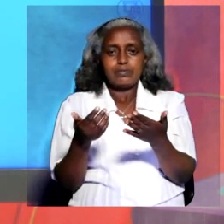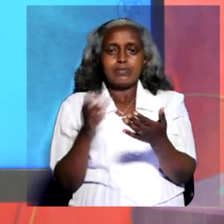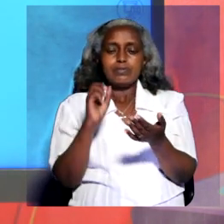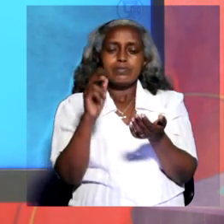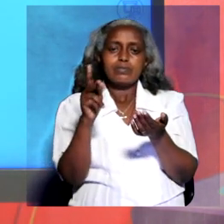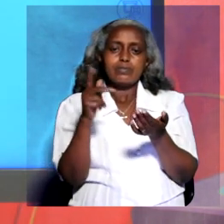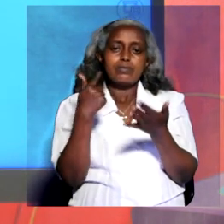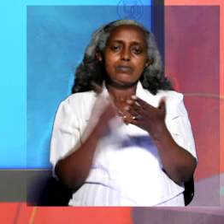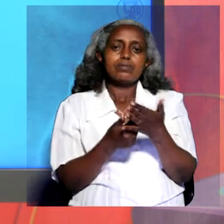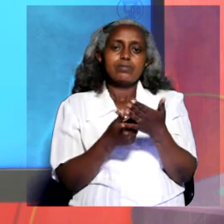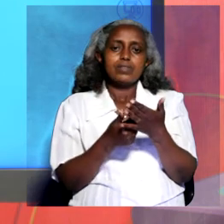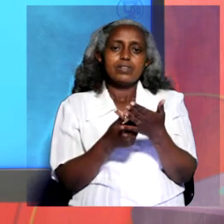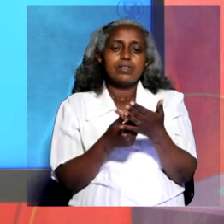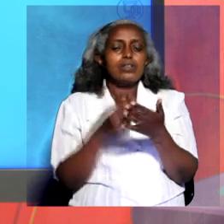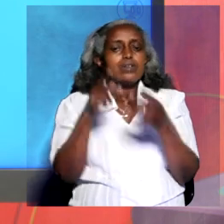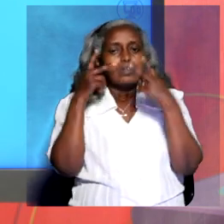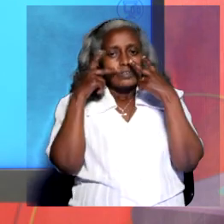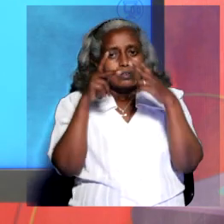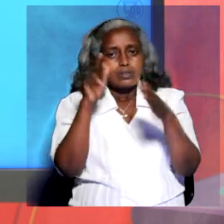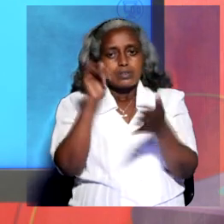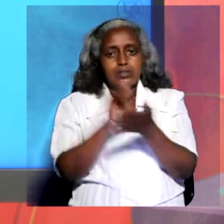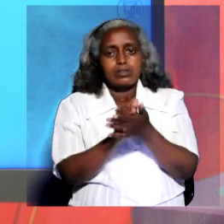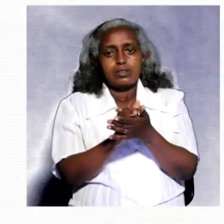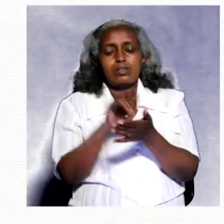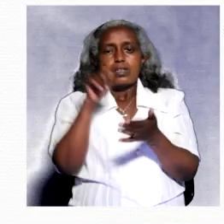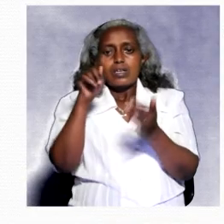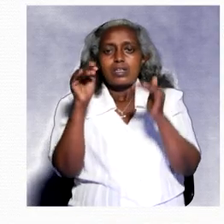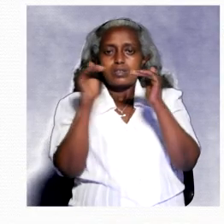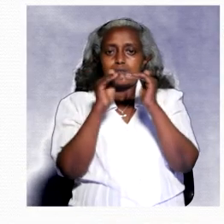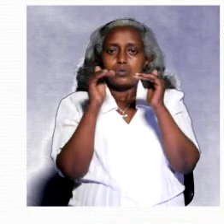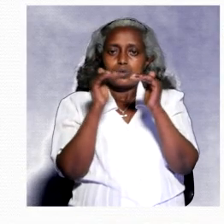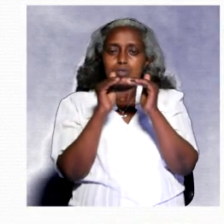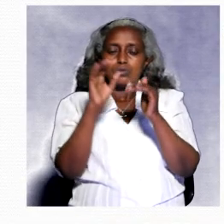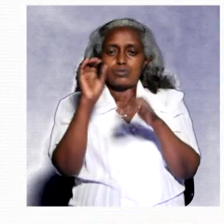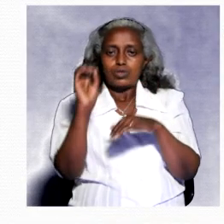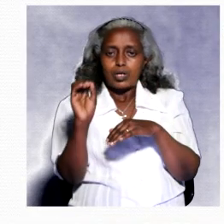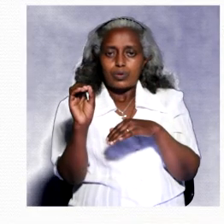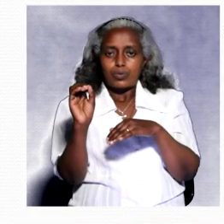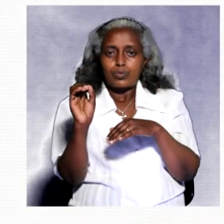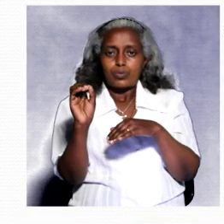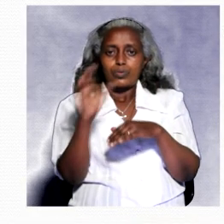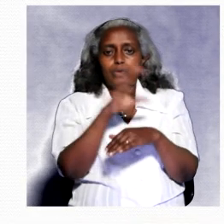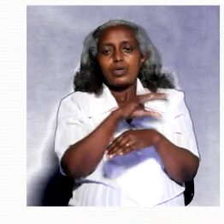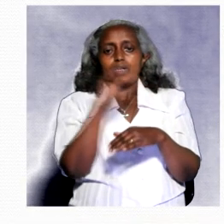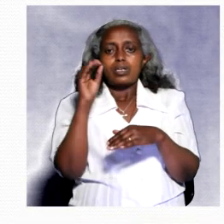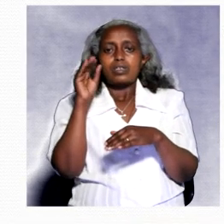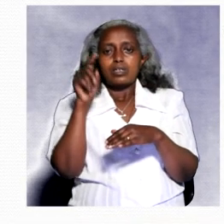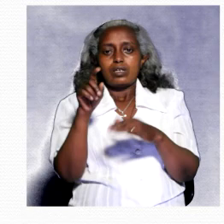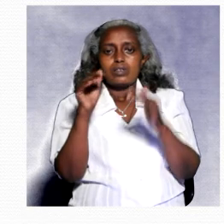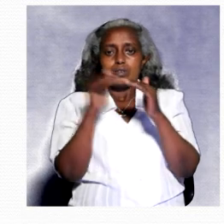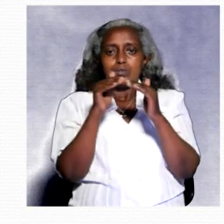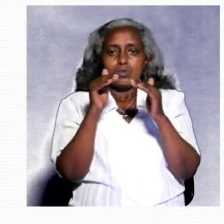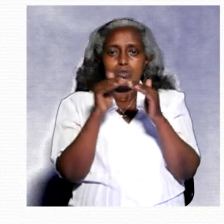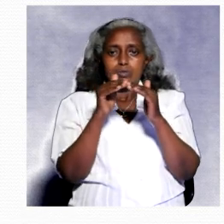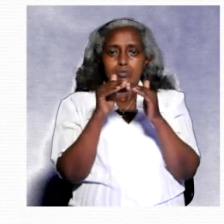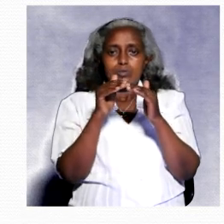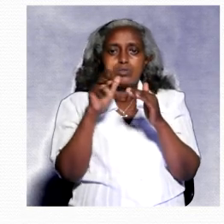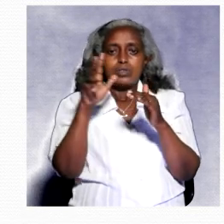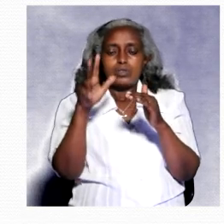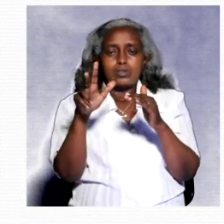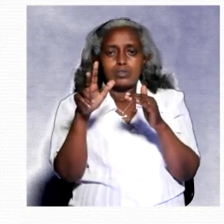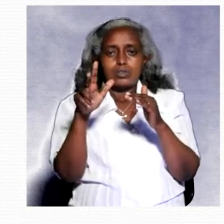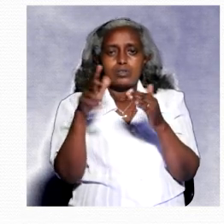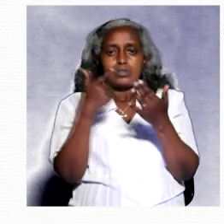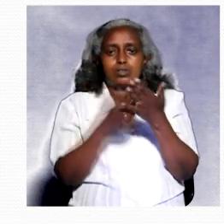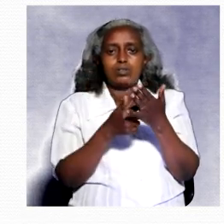Okay, from this, you can see that x is equal to 0 and x is equal to 3. These